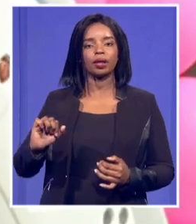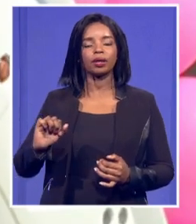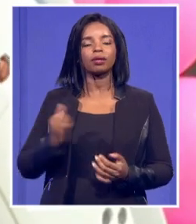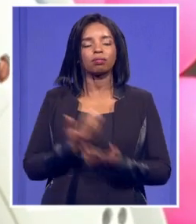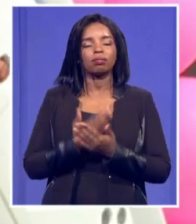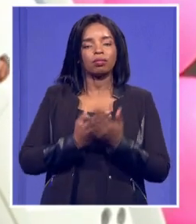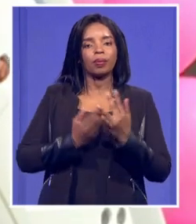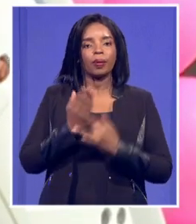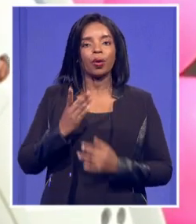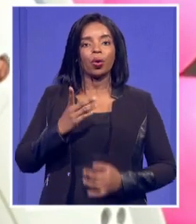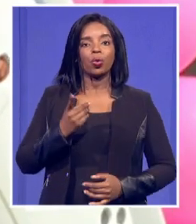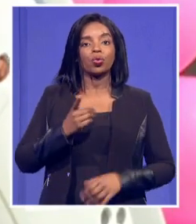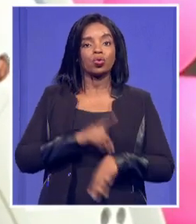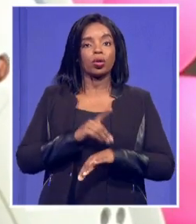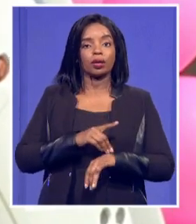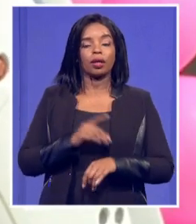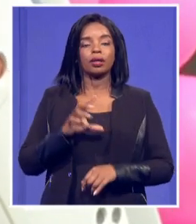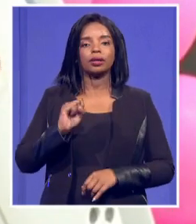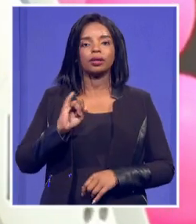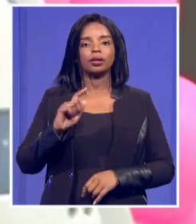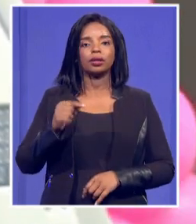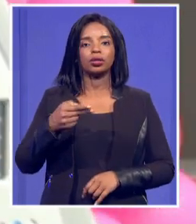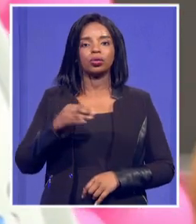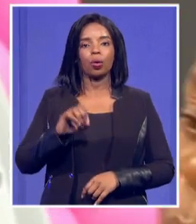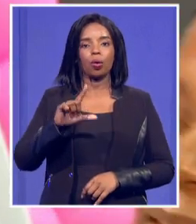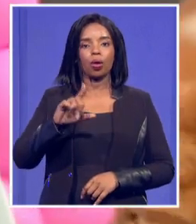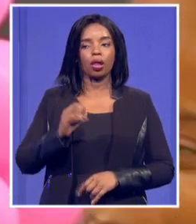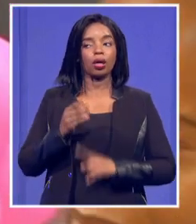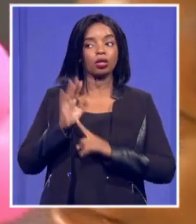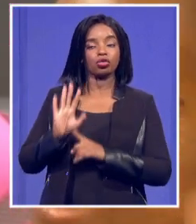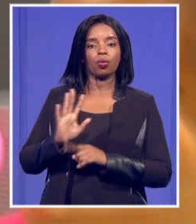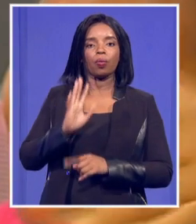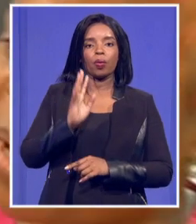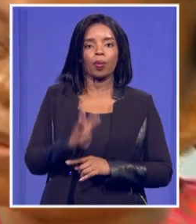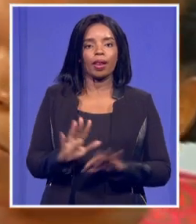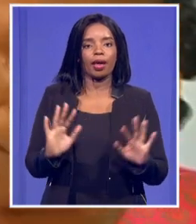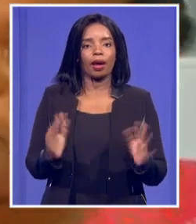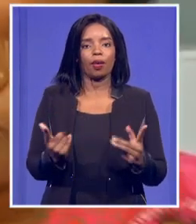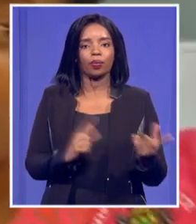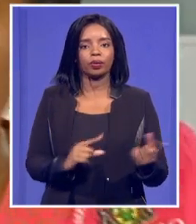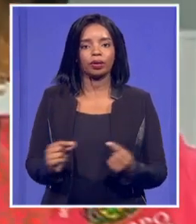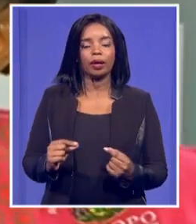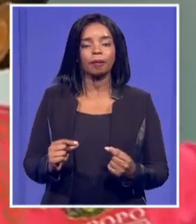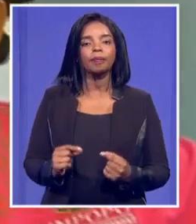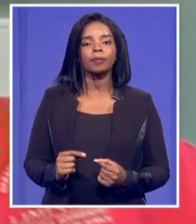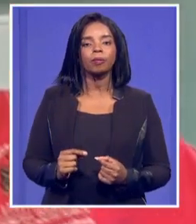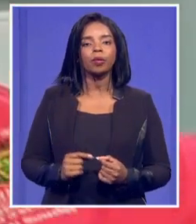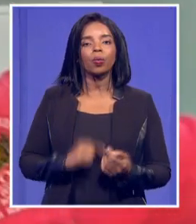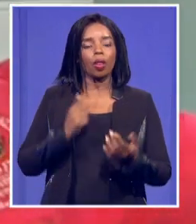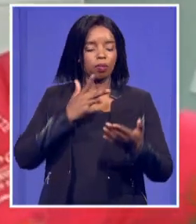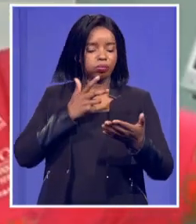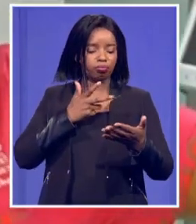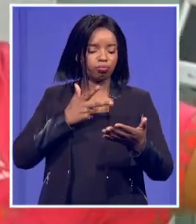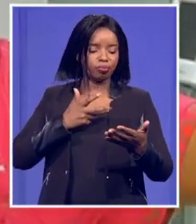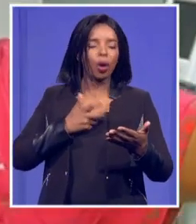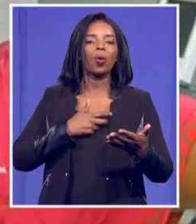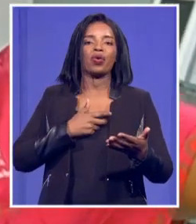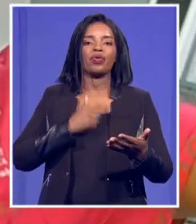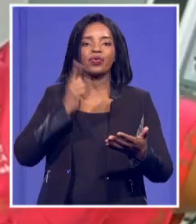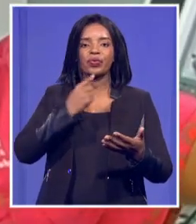be demonstrating to you how these things are done. So he's able to interpret and be able to give you the report. We are working